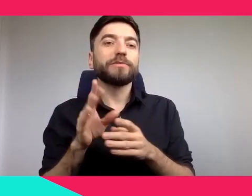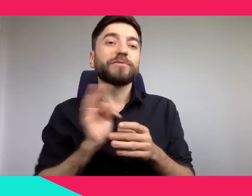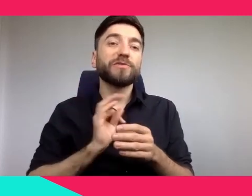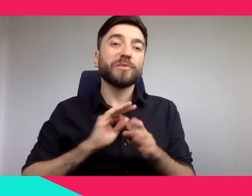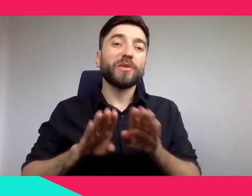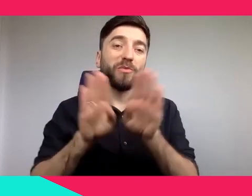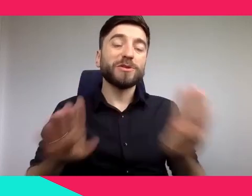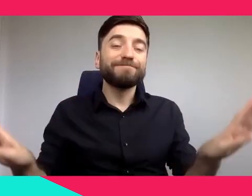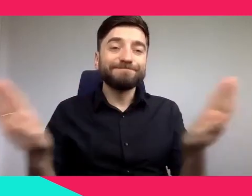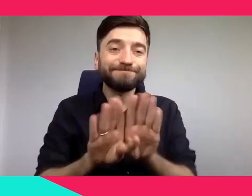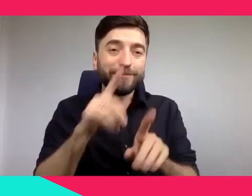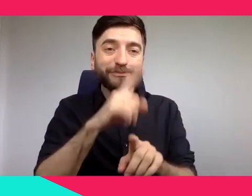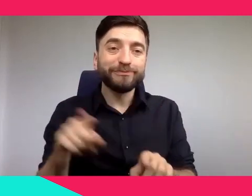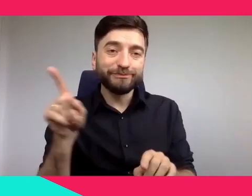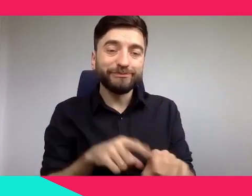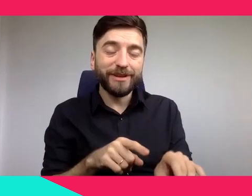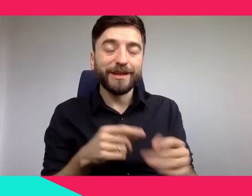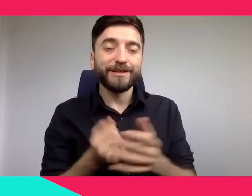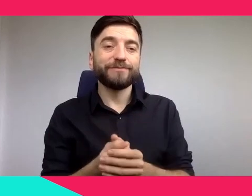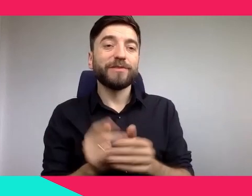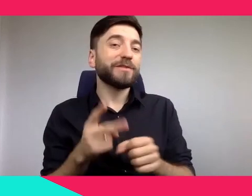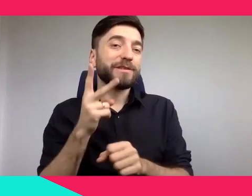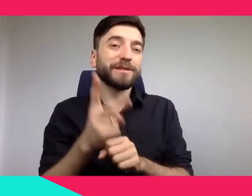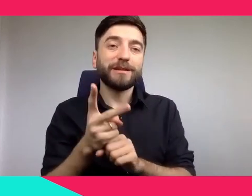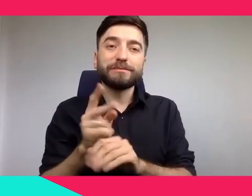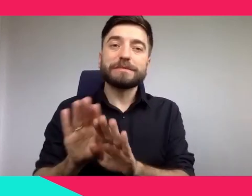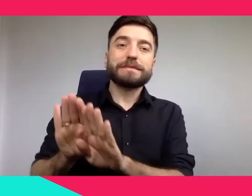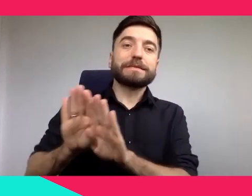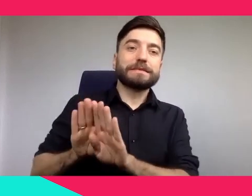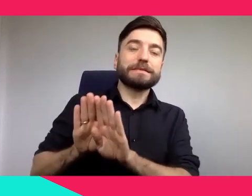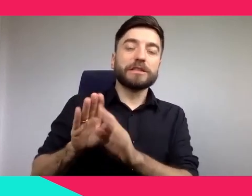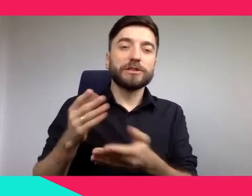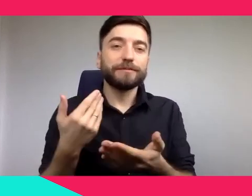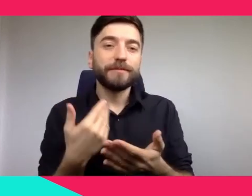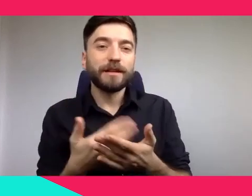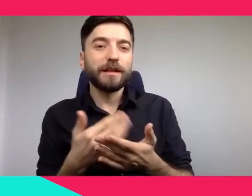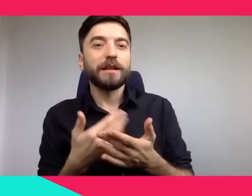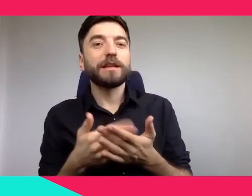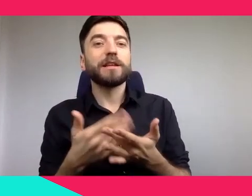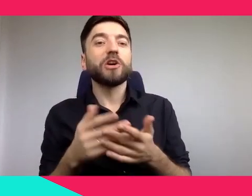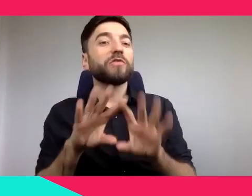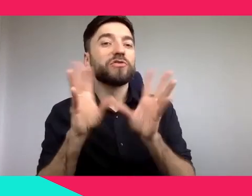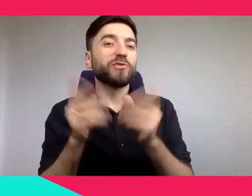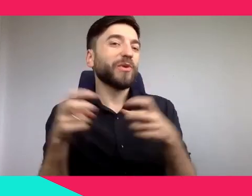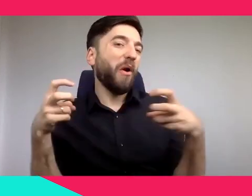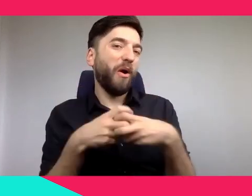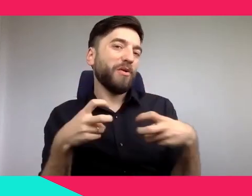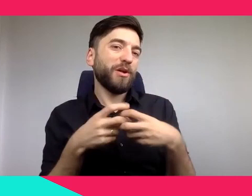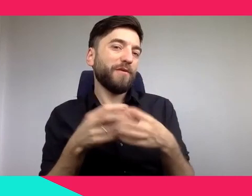our entertainment is online. We don't go to cinemas anymore, so we're on